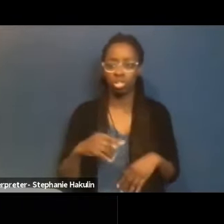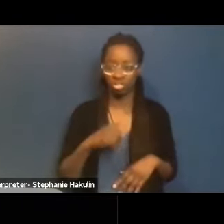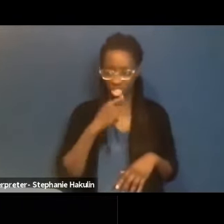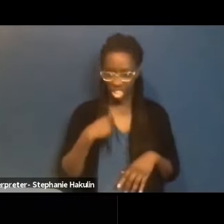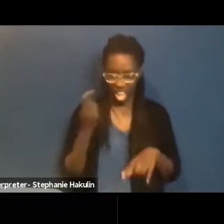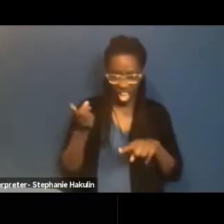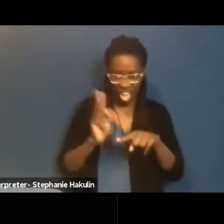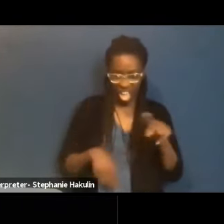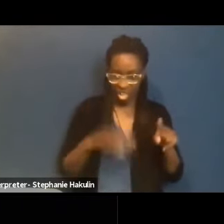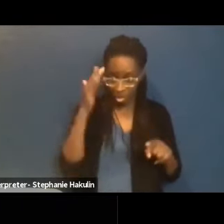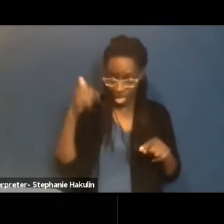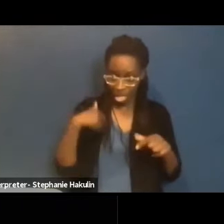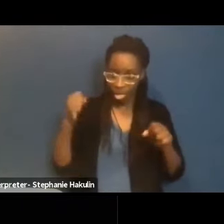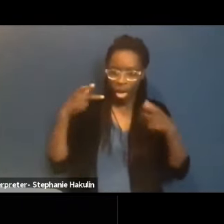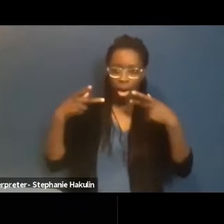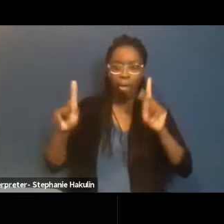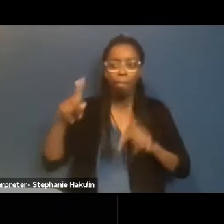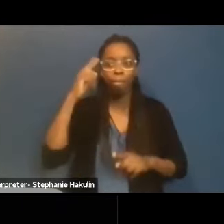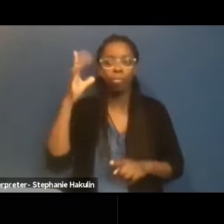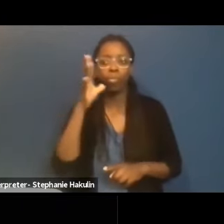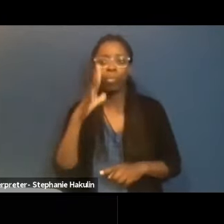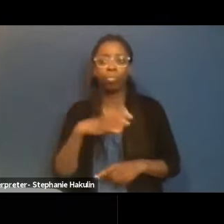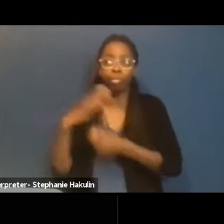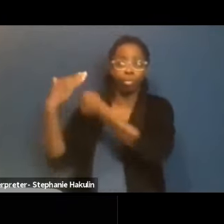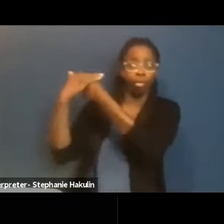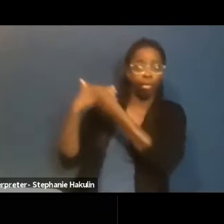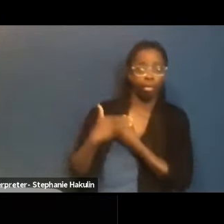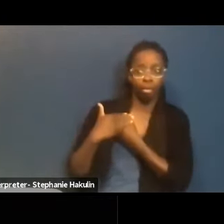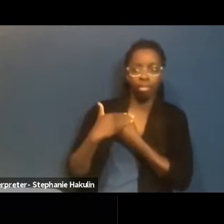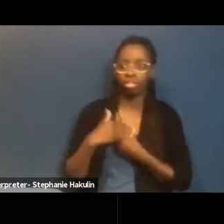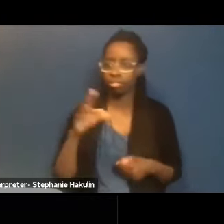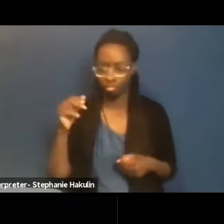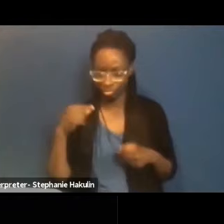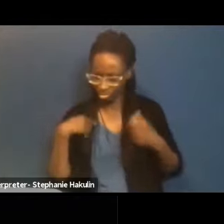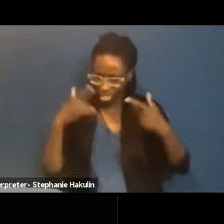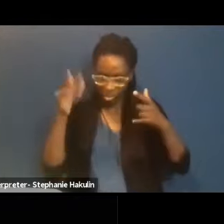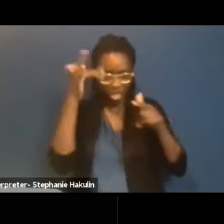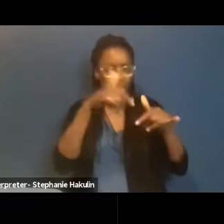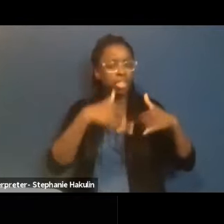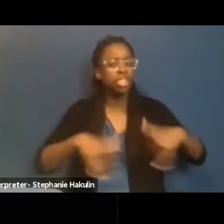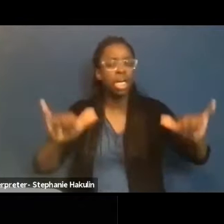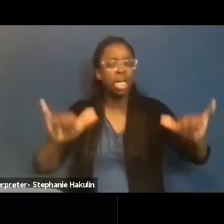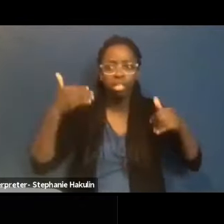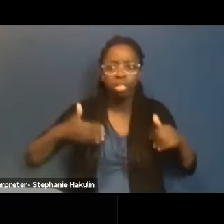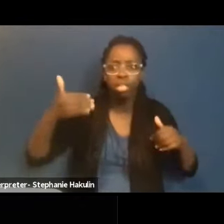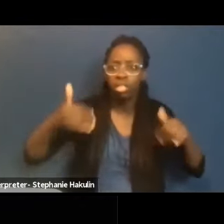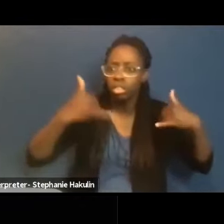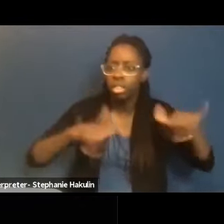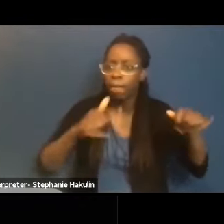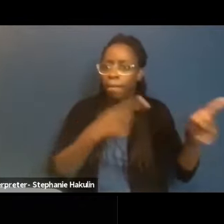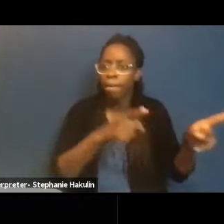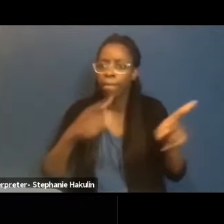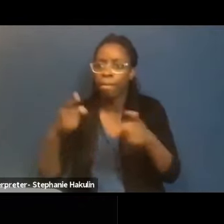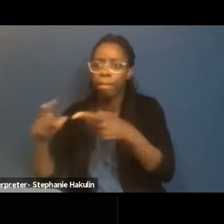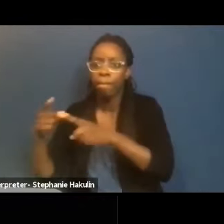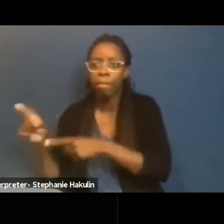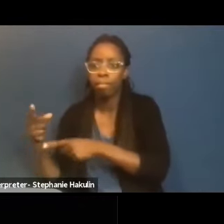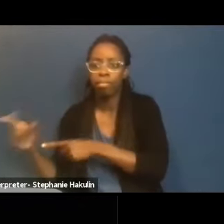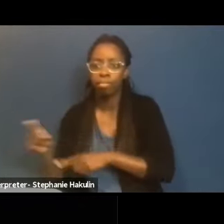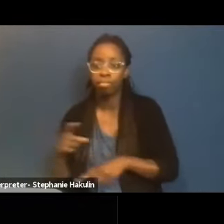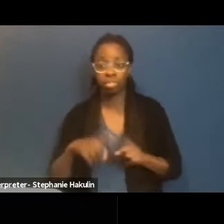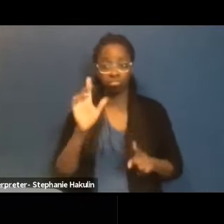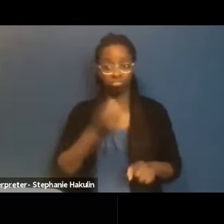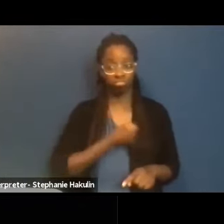into oblivion like it always seems to happen now, because it happened to them and this poem is resurrecting them. May they never be left dead